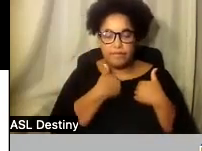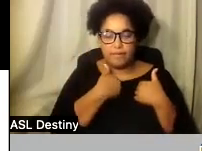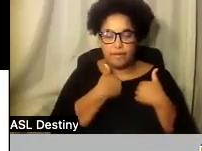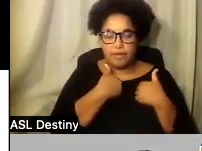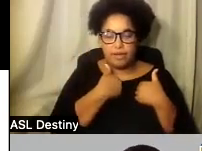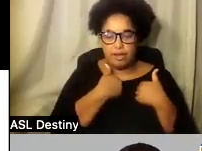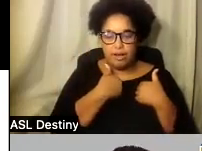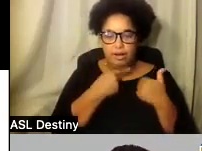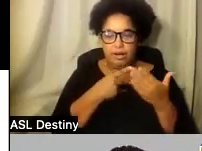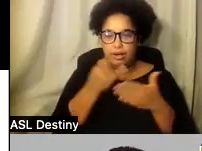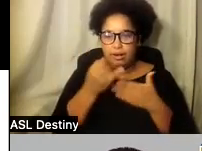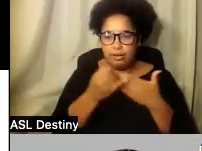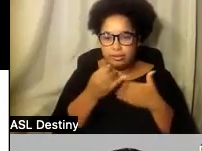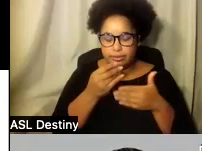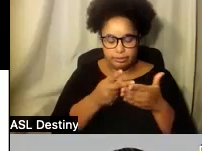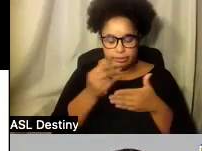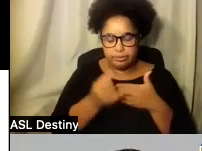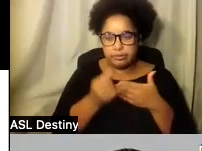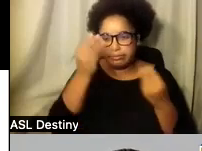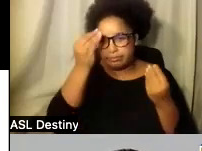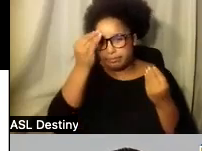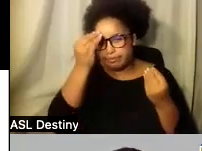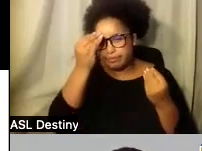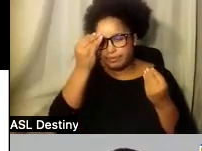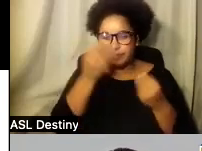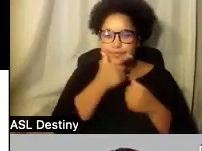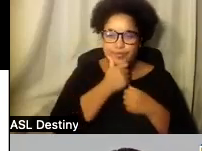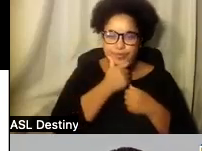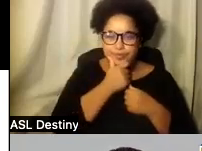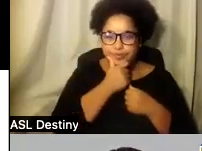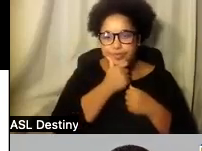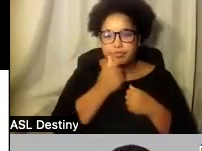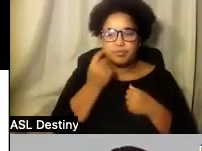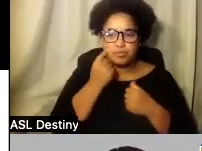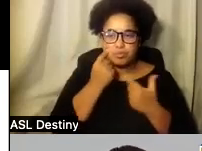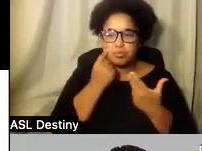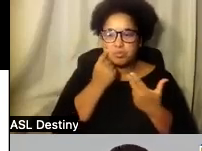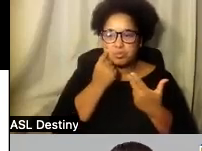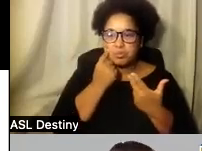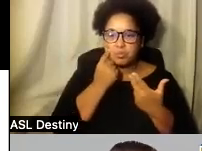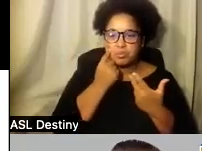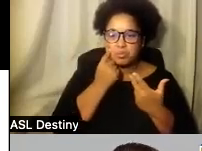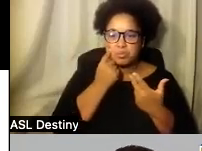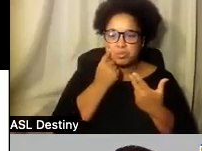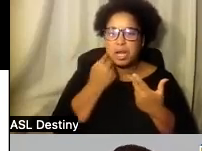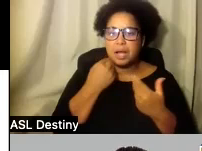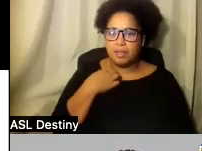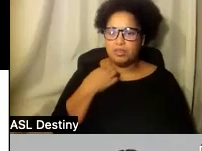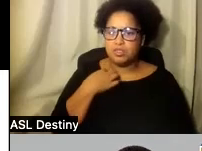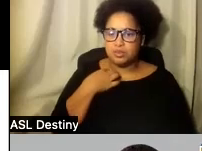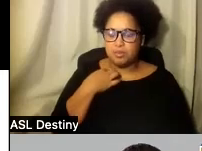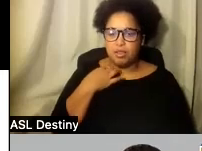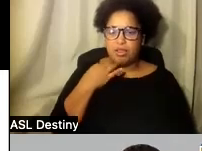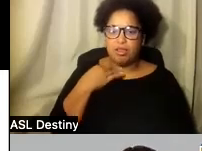a project that you've been considering, you think there's some potential that you may be an eligible entity of